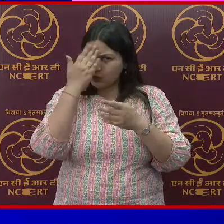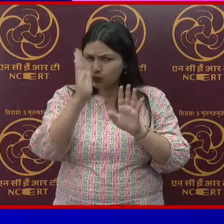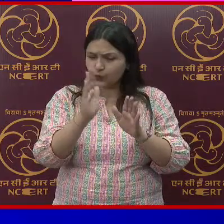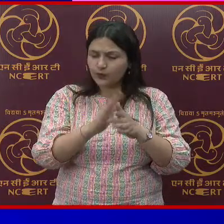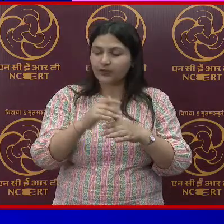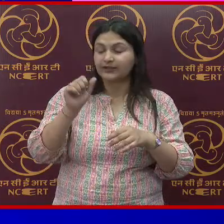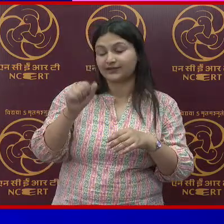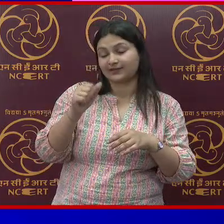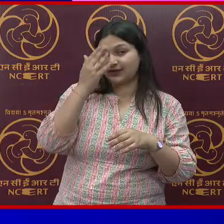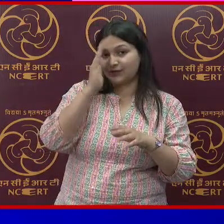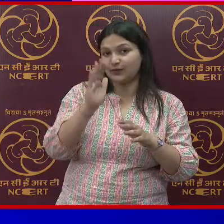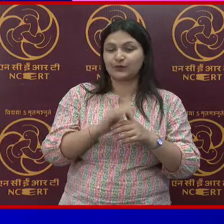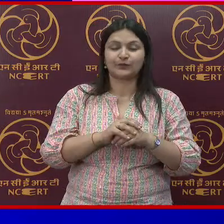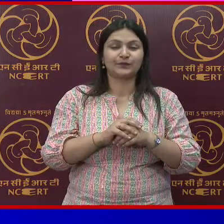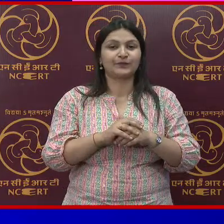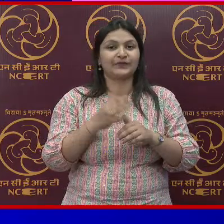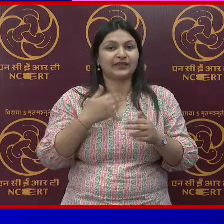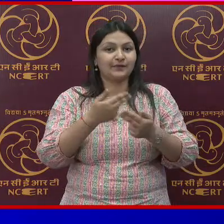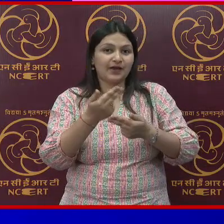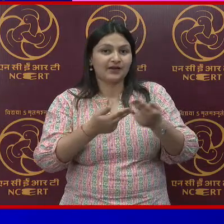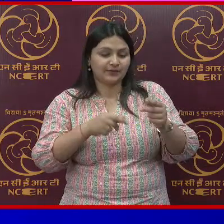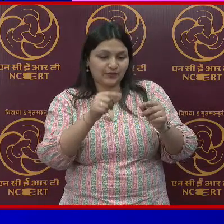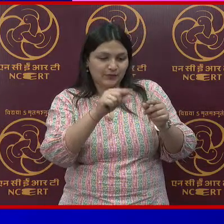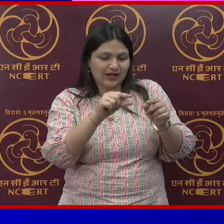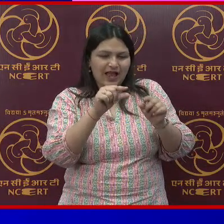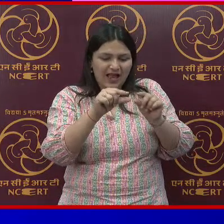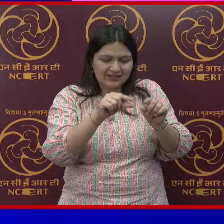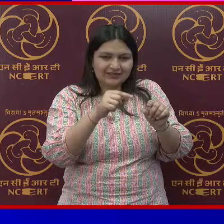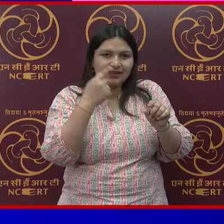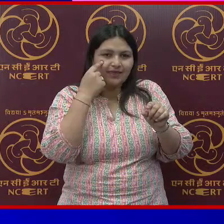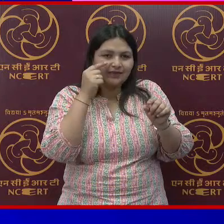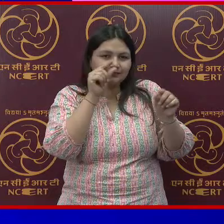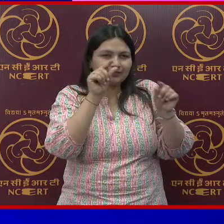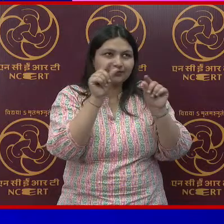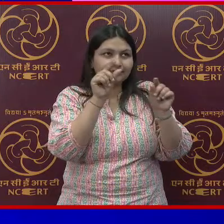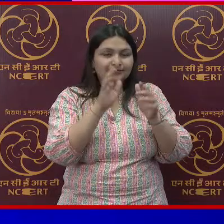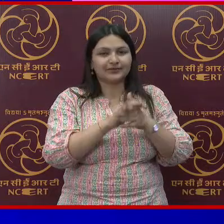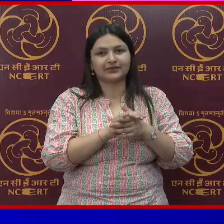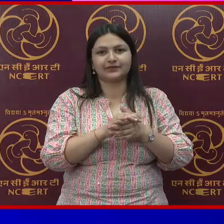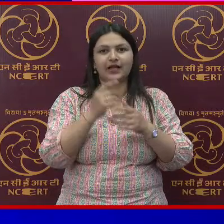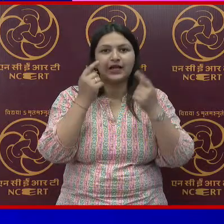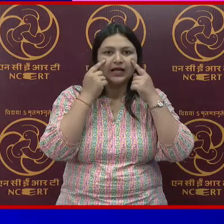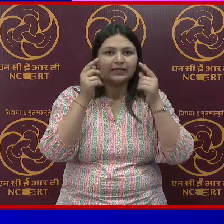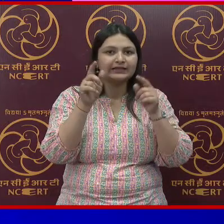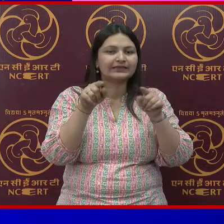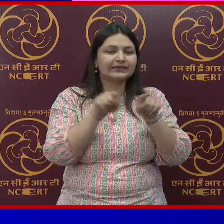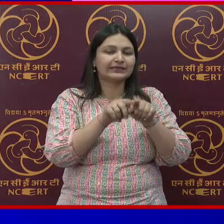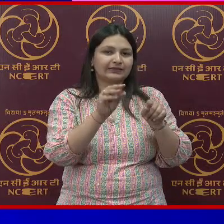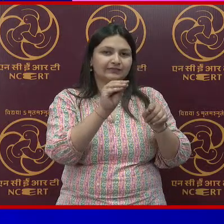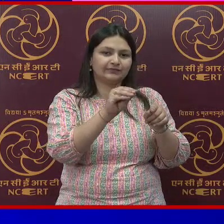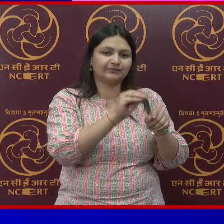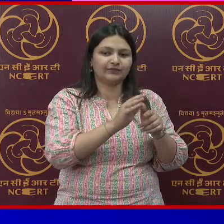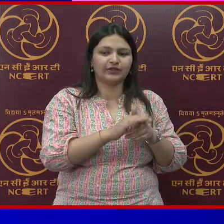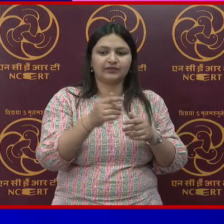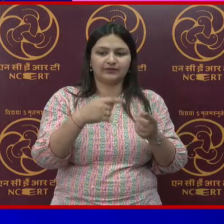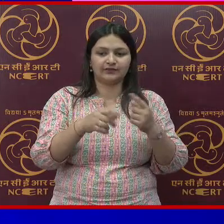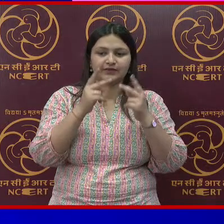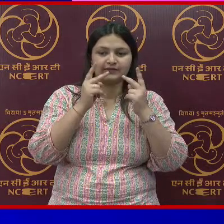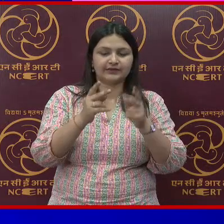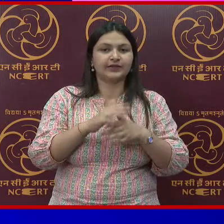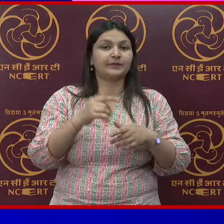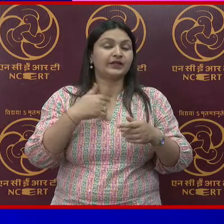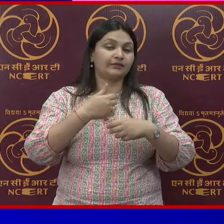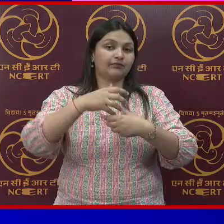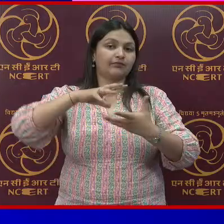art and craft yes, activities. we use them in art and crafts, and those are small eyes. Yes. And let us see what we have made. So,